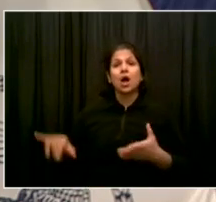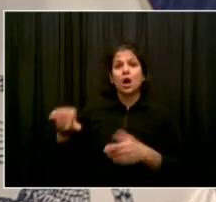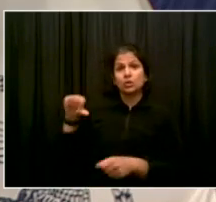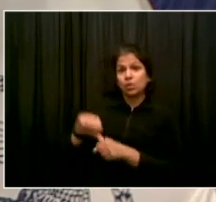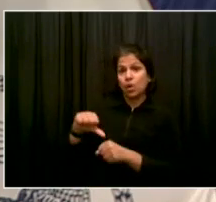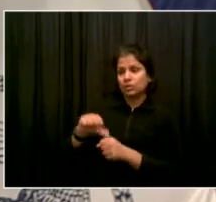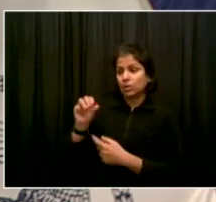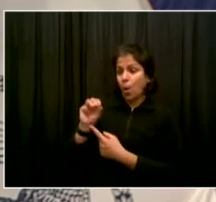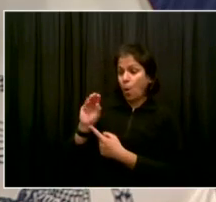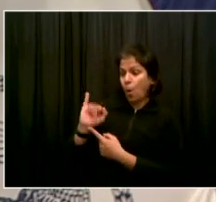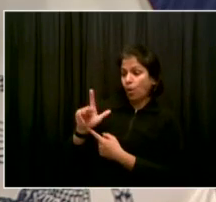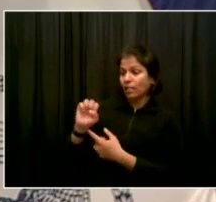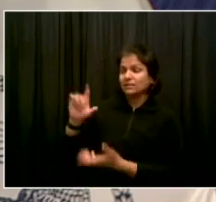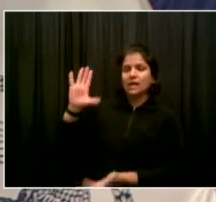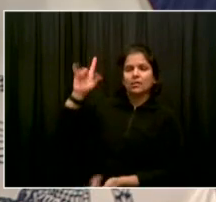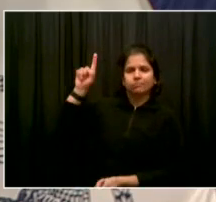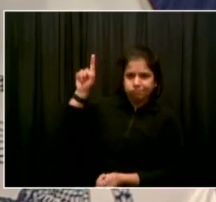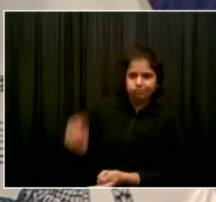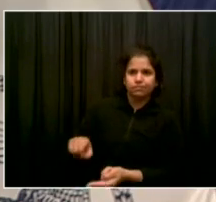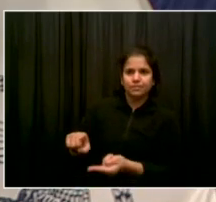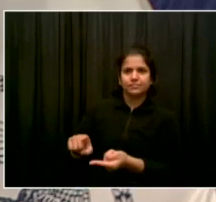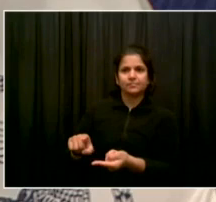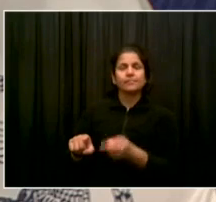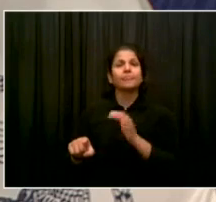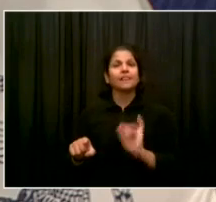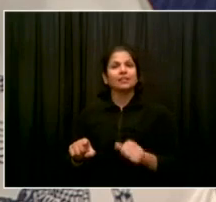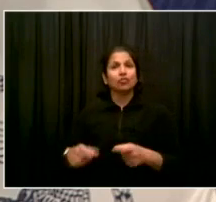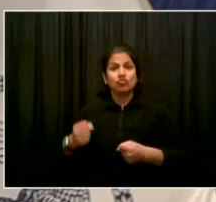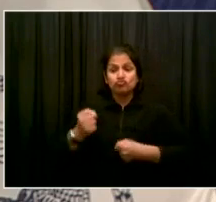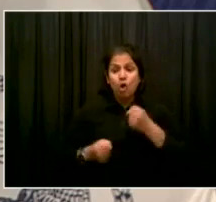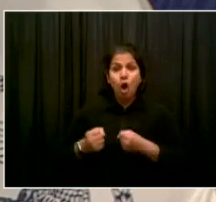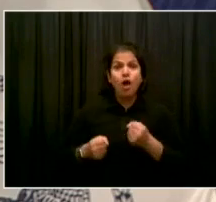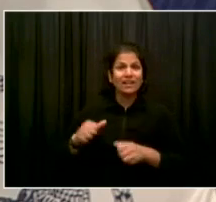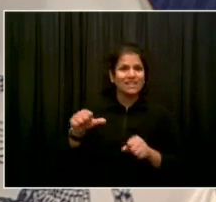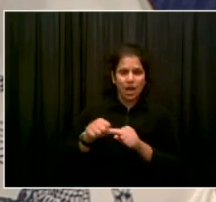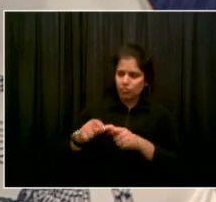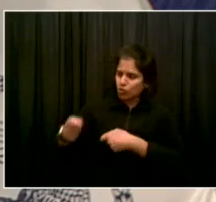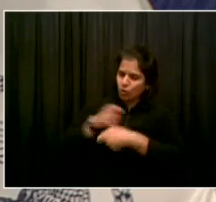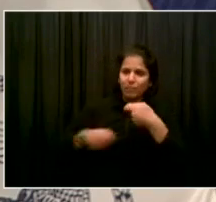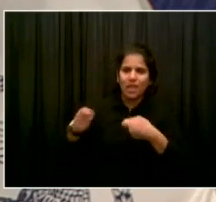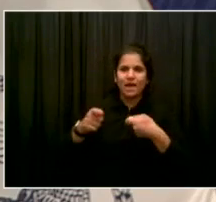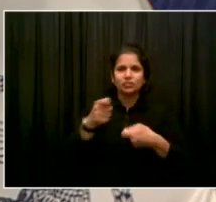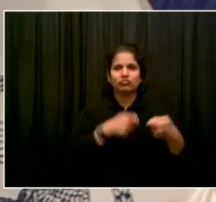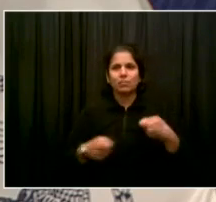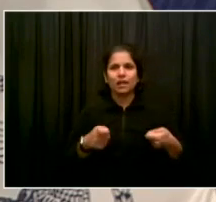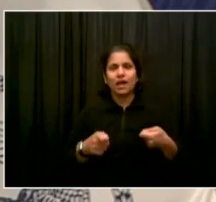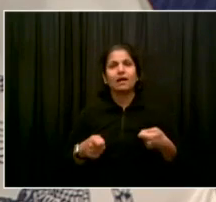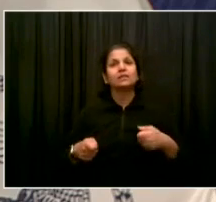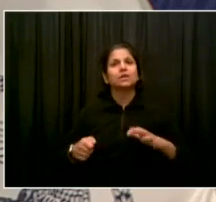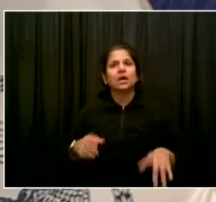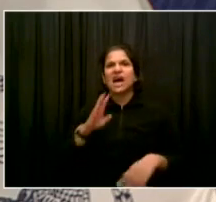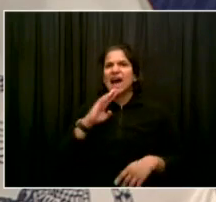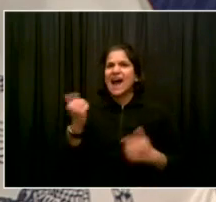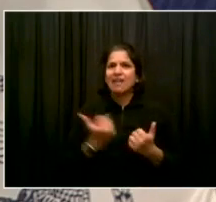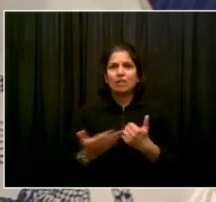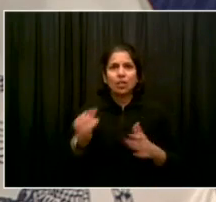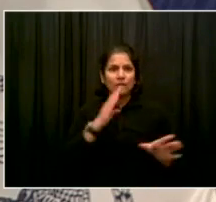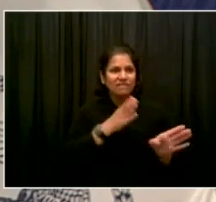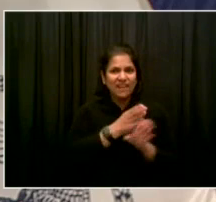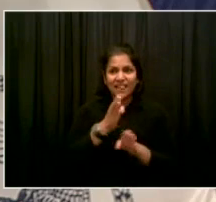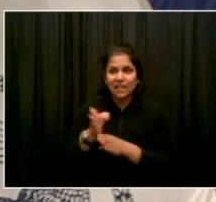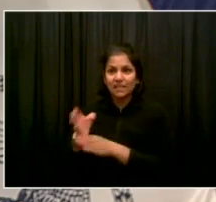powered vehicles. We need to, everywhere we can, just speed the conversion